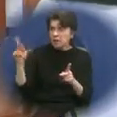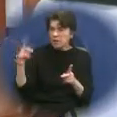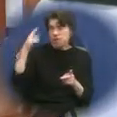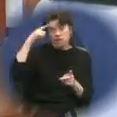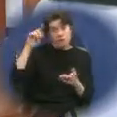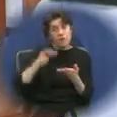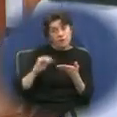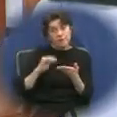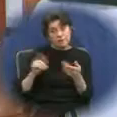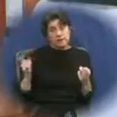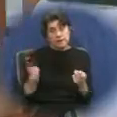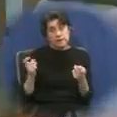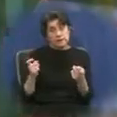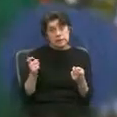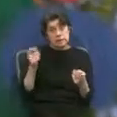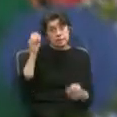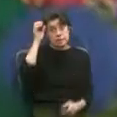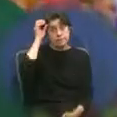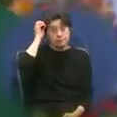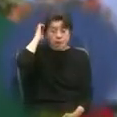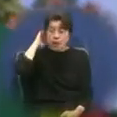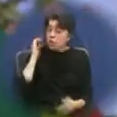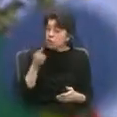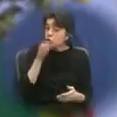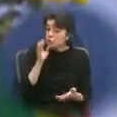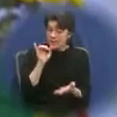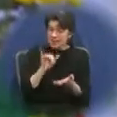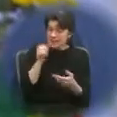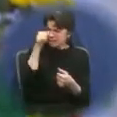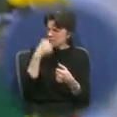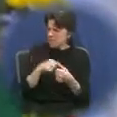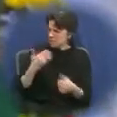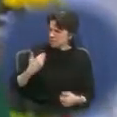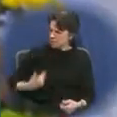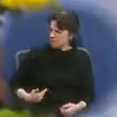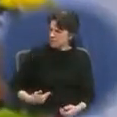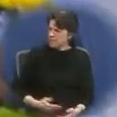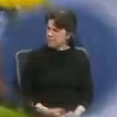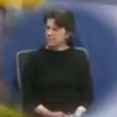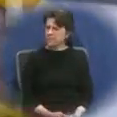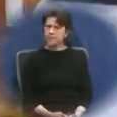the forgiveness of sins. Do this in memory of me."